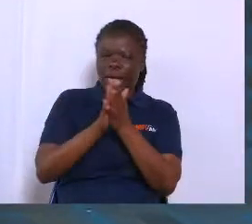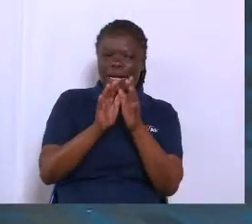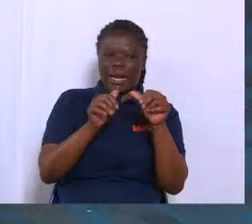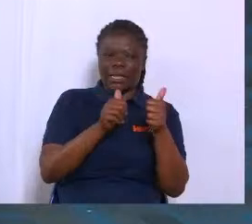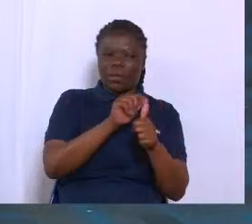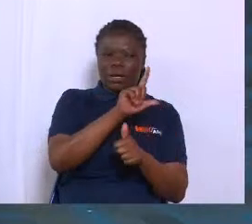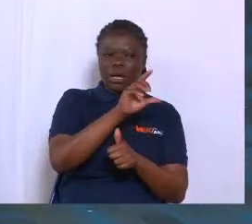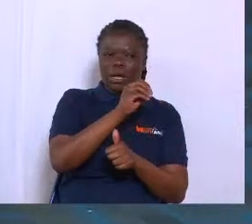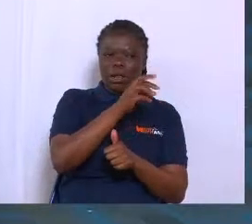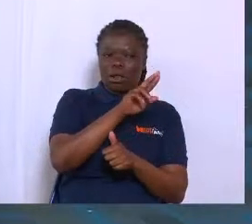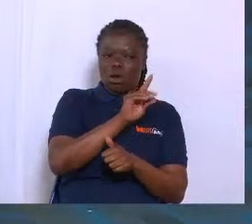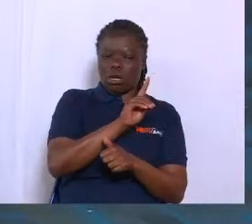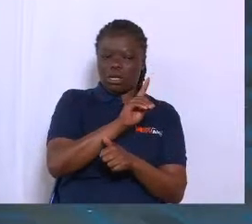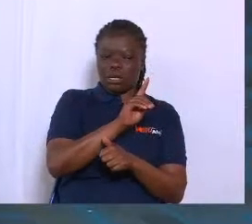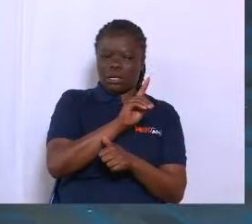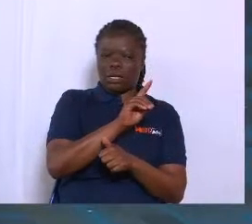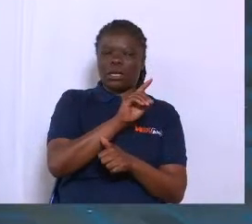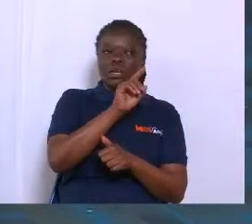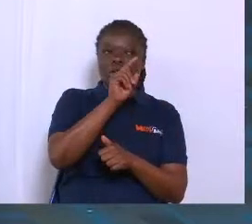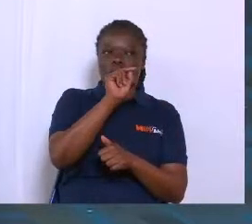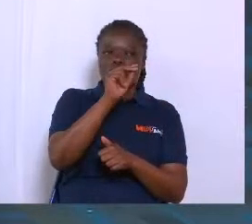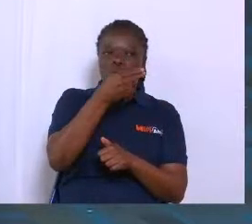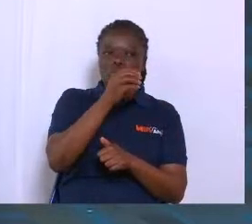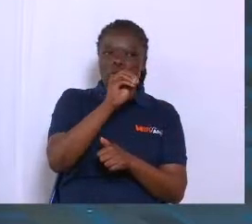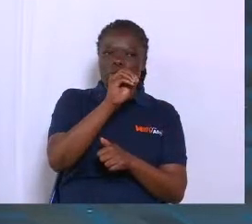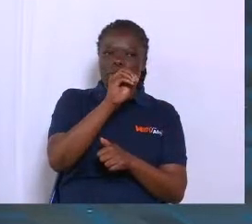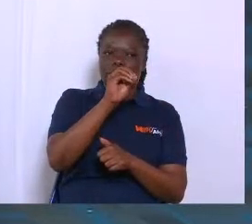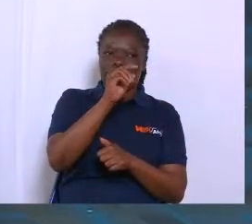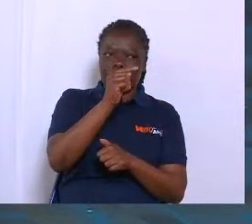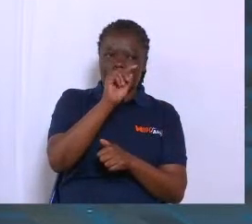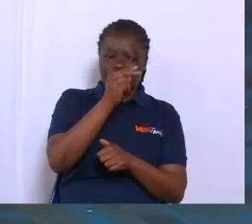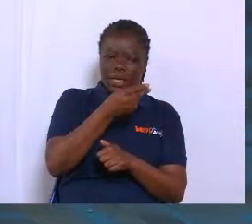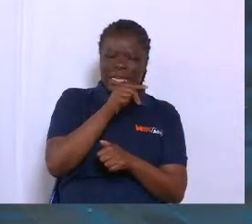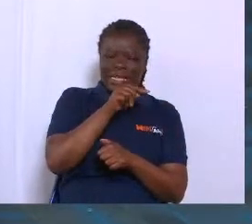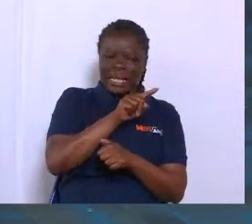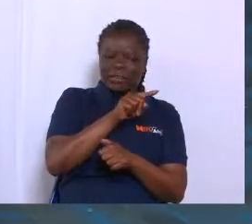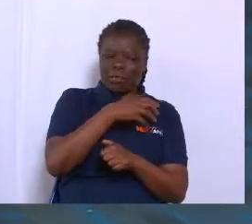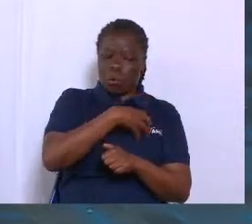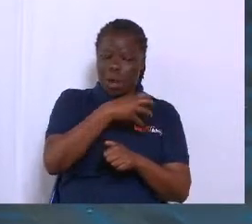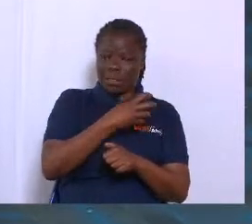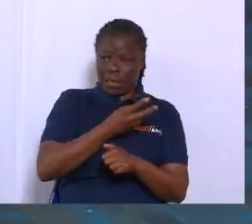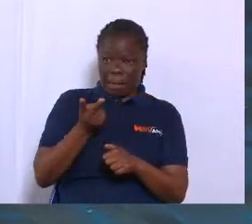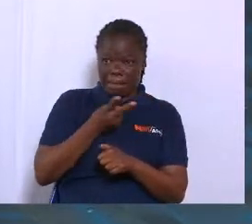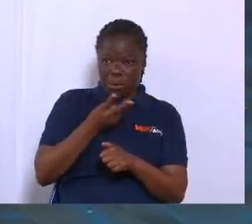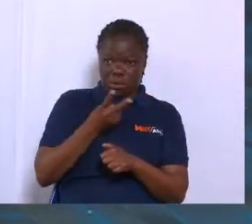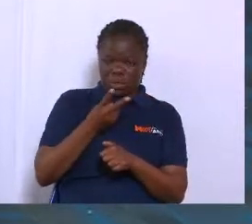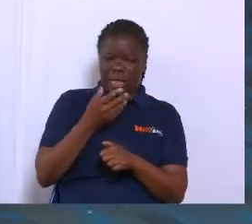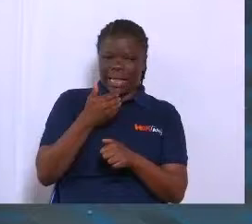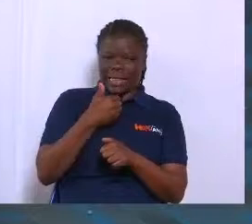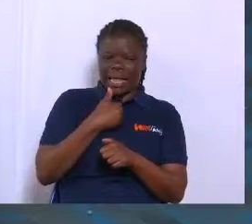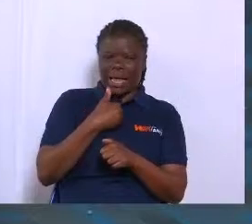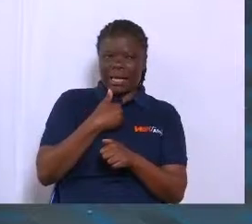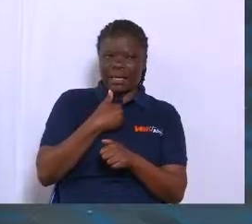Duveen. Lord Duveen, this very wealthy British man,